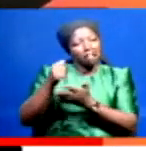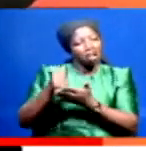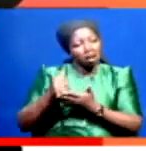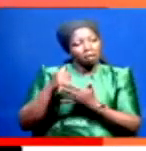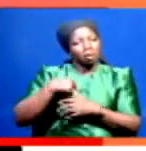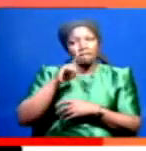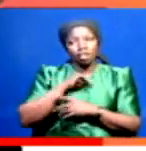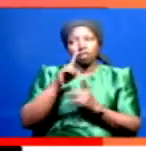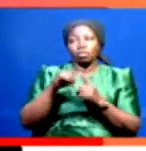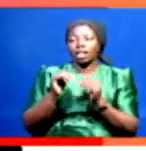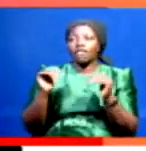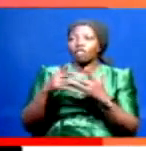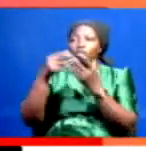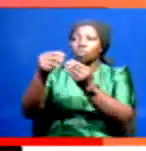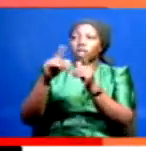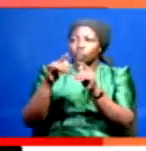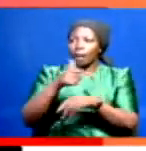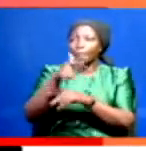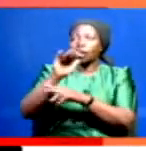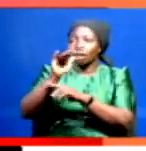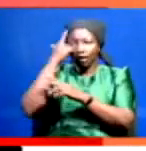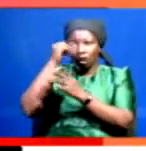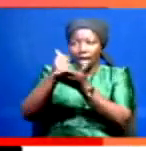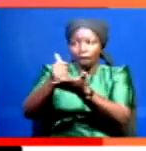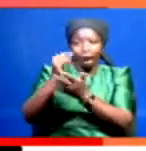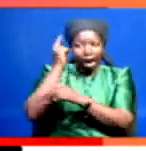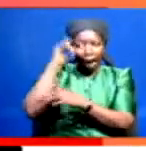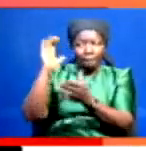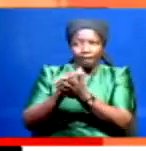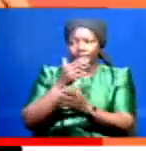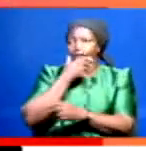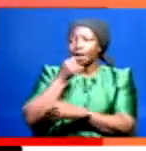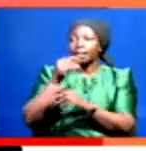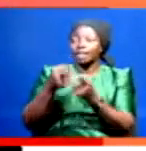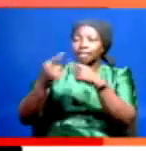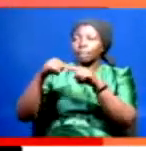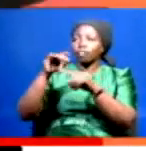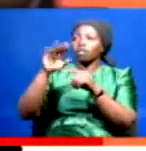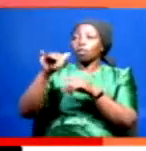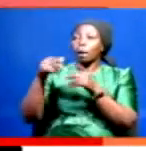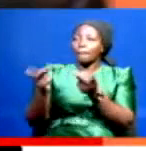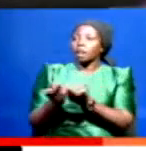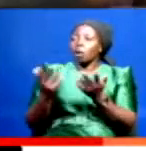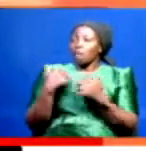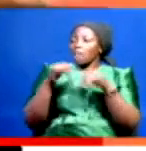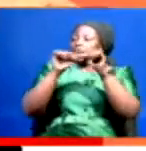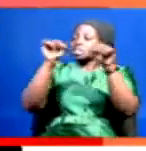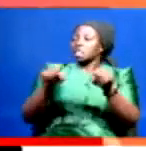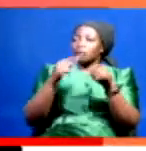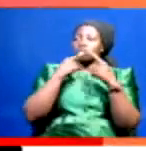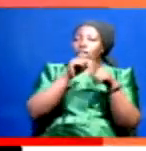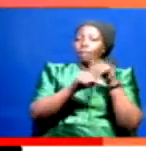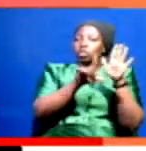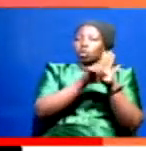media to ask for help, I believe that man came from a place where there's a system. Here we are talking of law and